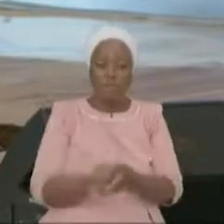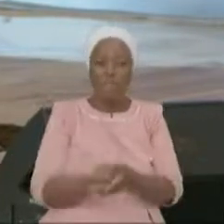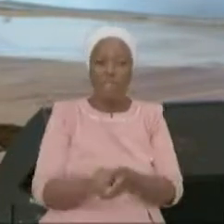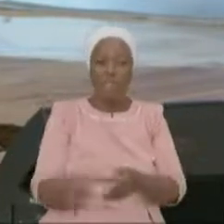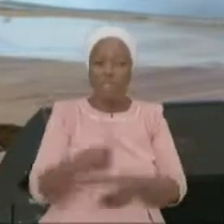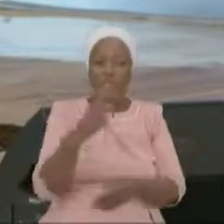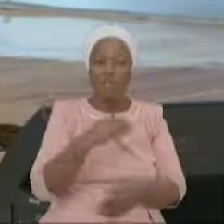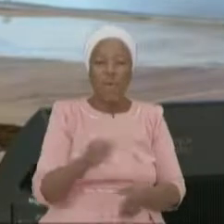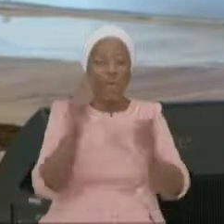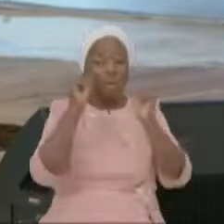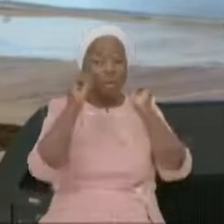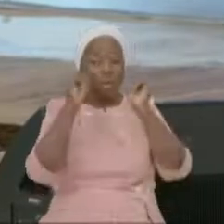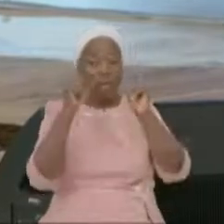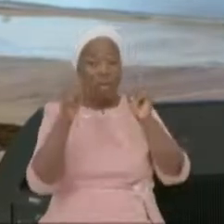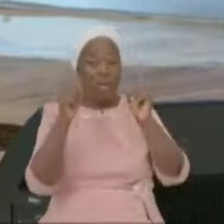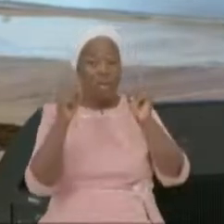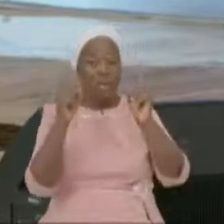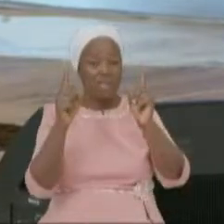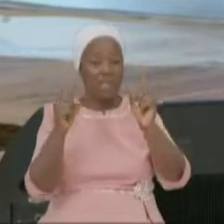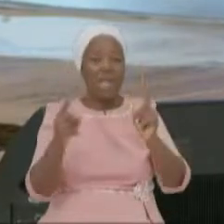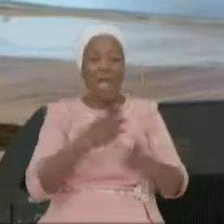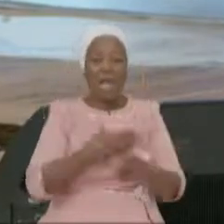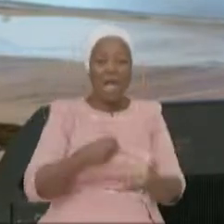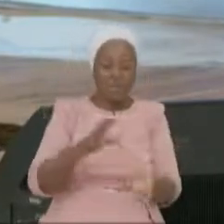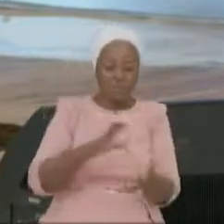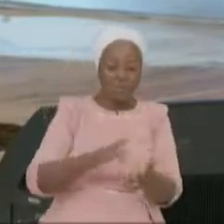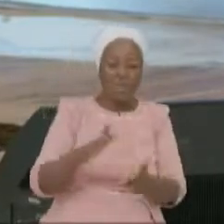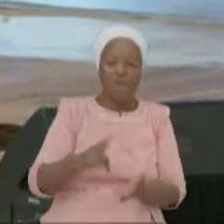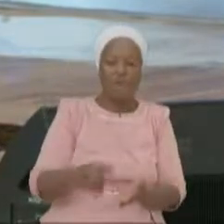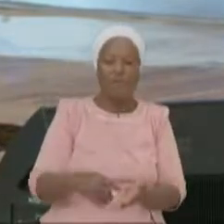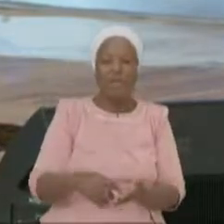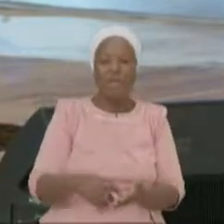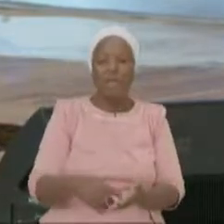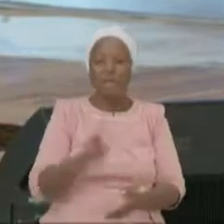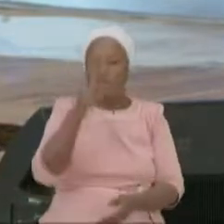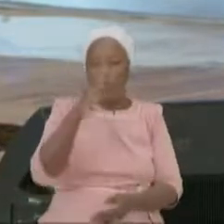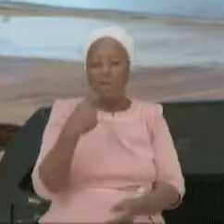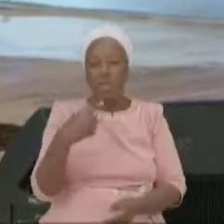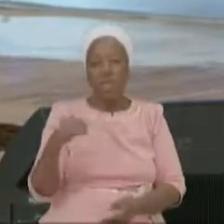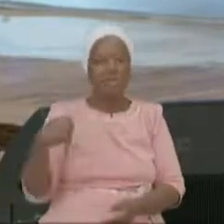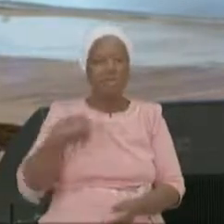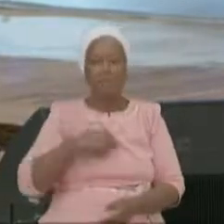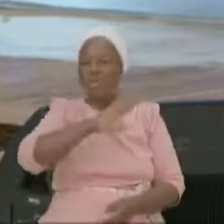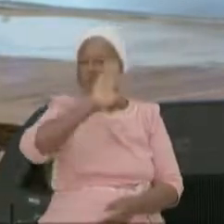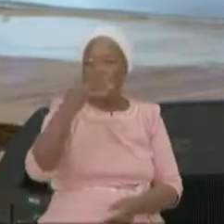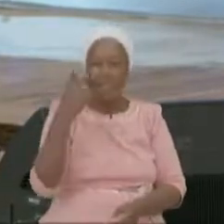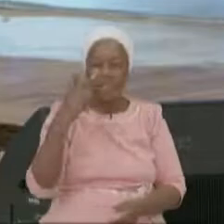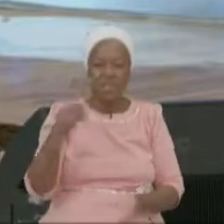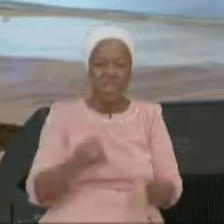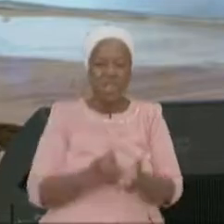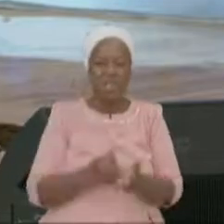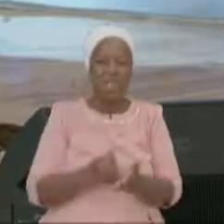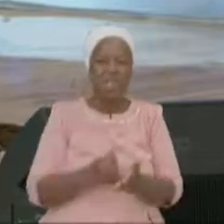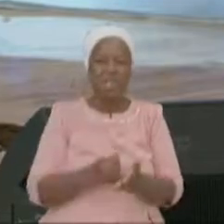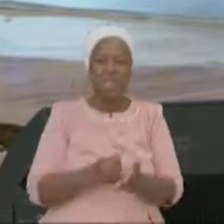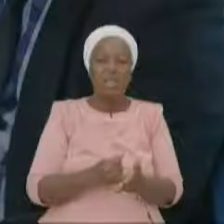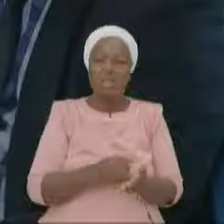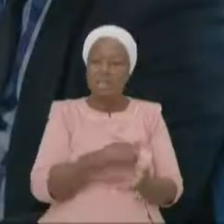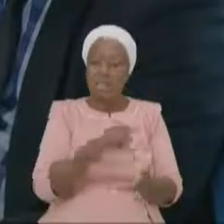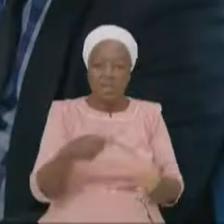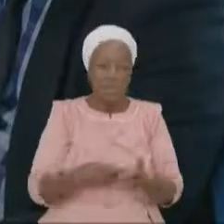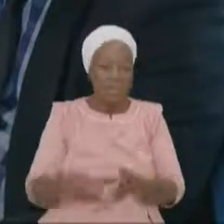were amazed and glorified God, saying, we never saw it on